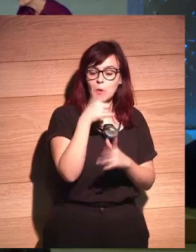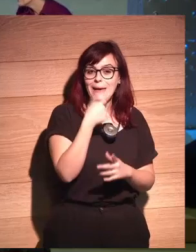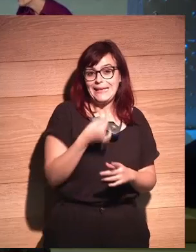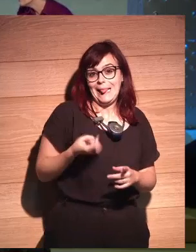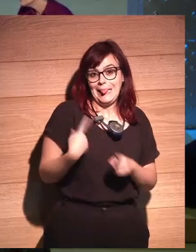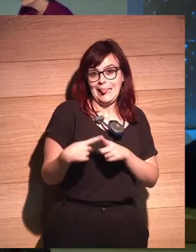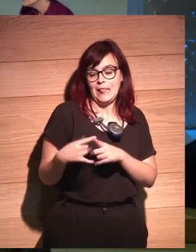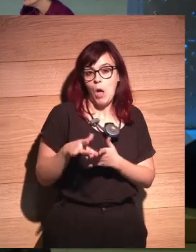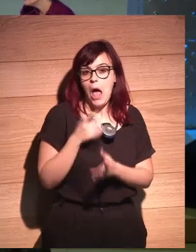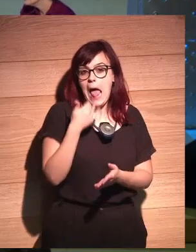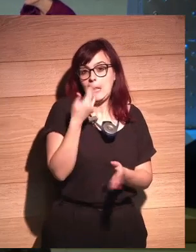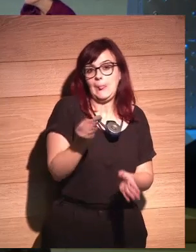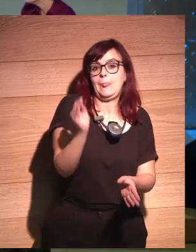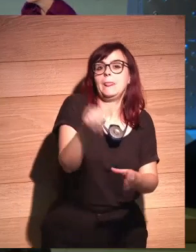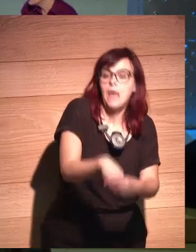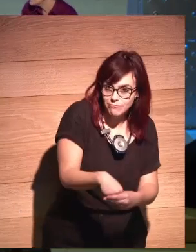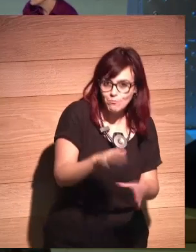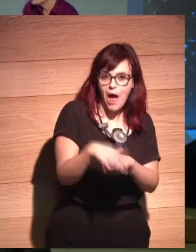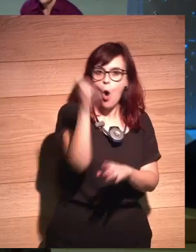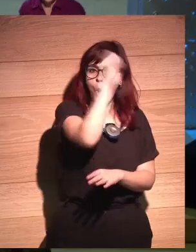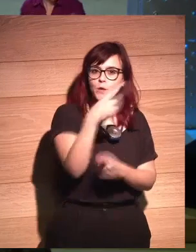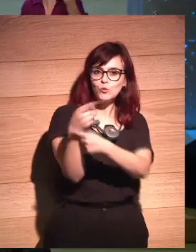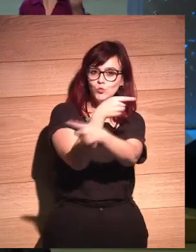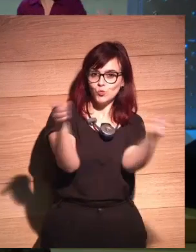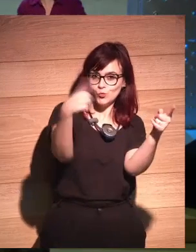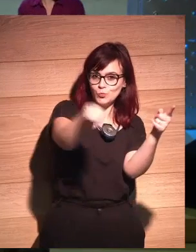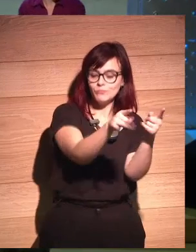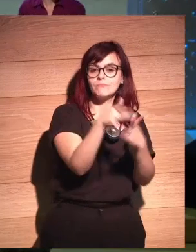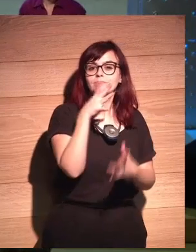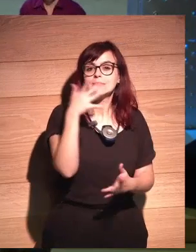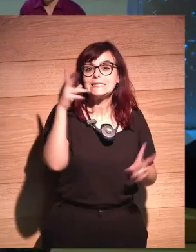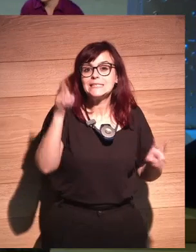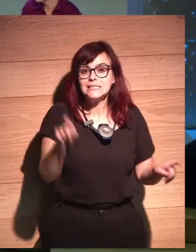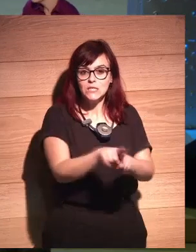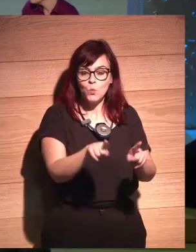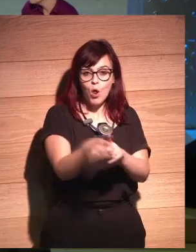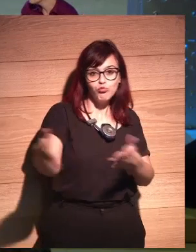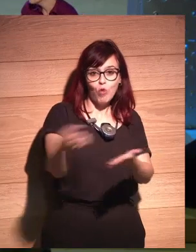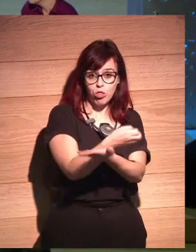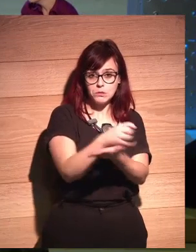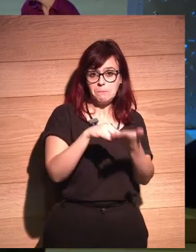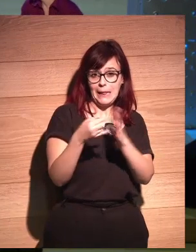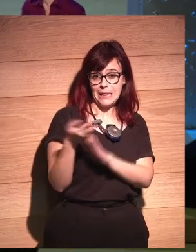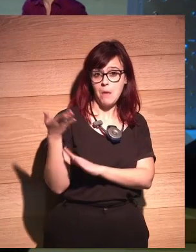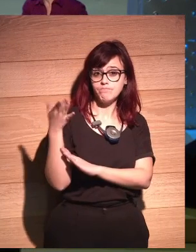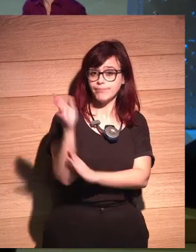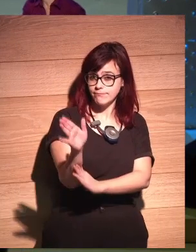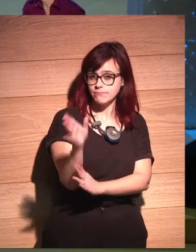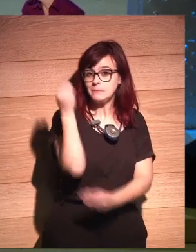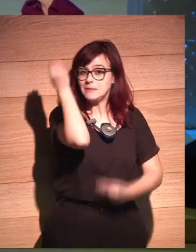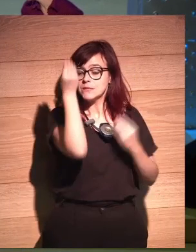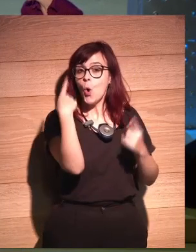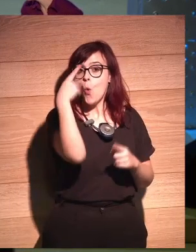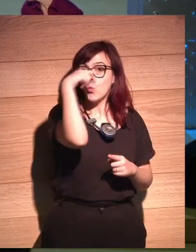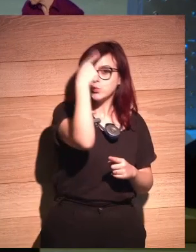Thank you very much. I love this discussion. I would like to see what people think about this. Well, when we said this